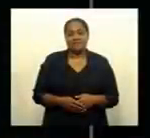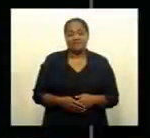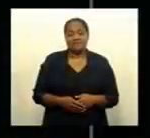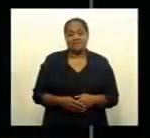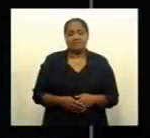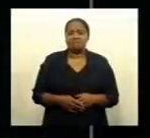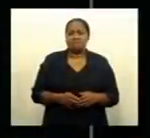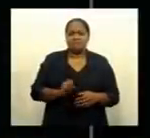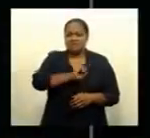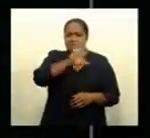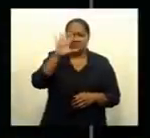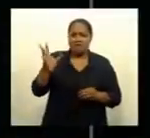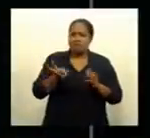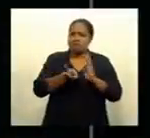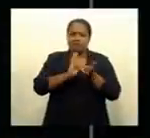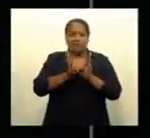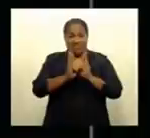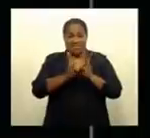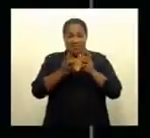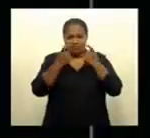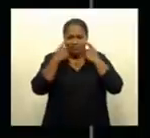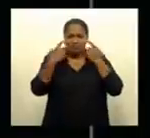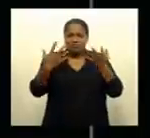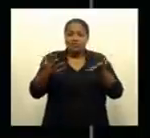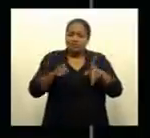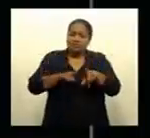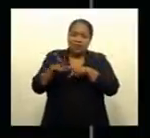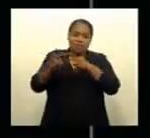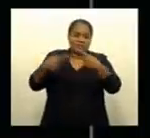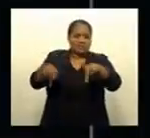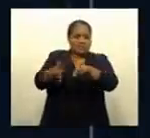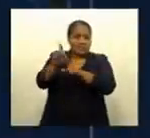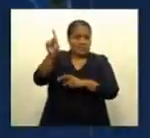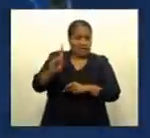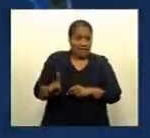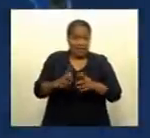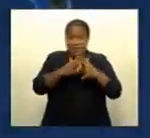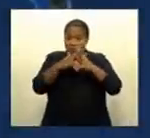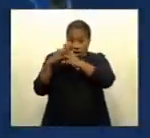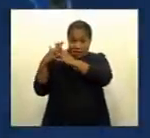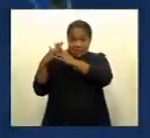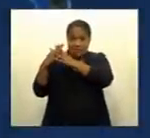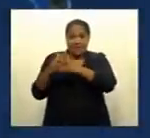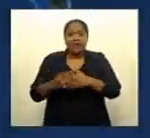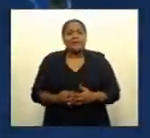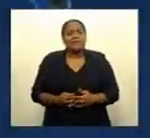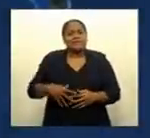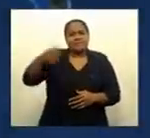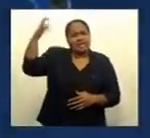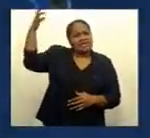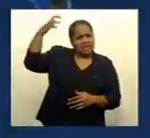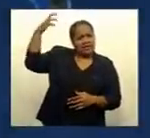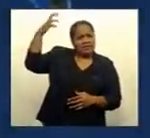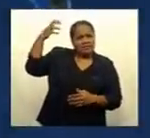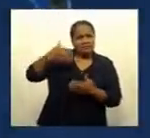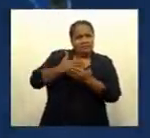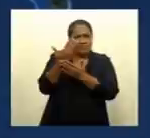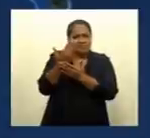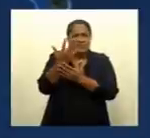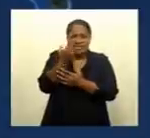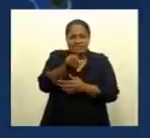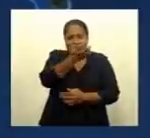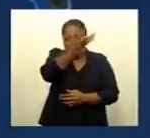Mainly fine weather conditions prevailed over most places today in the west. It was sunny. It was a sunny day with